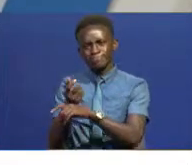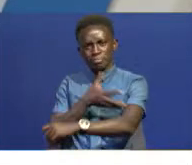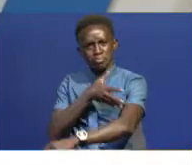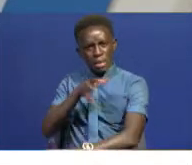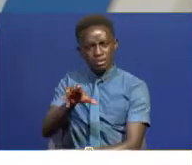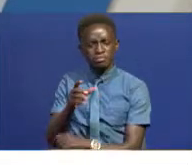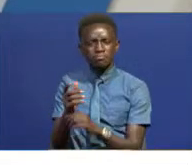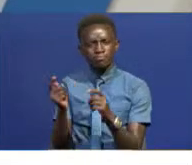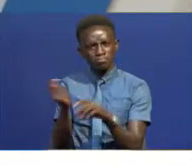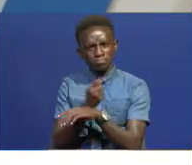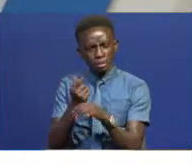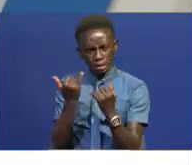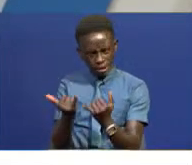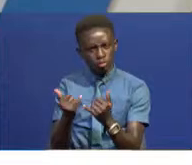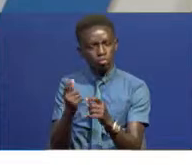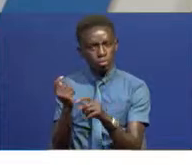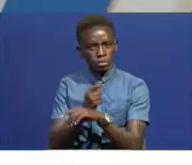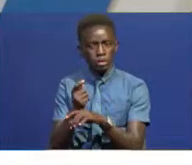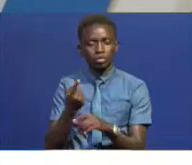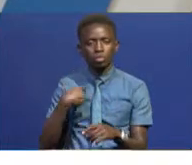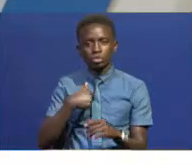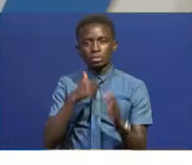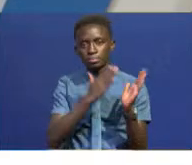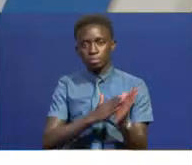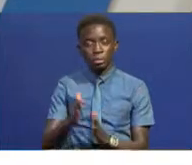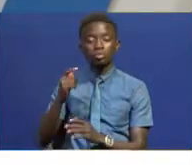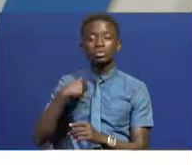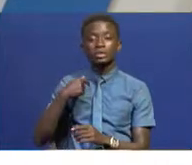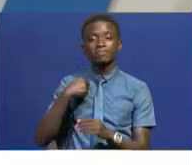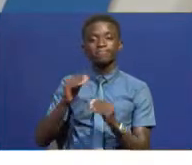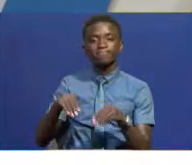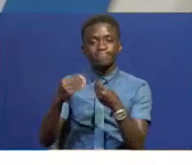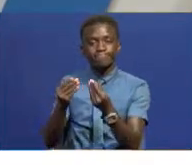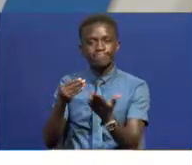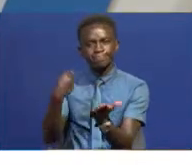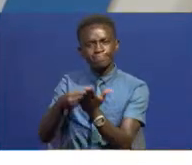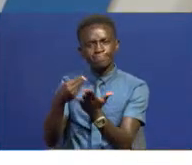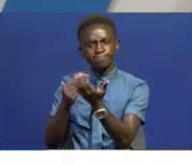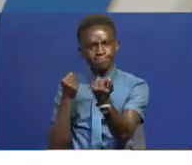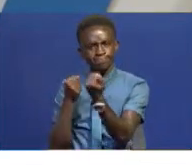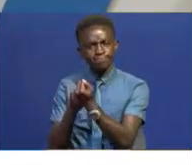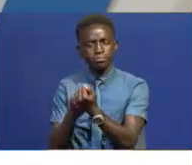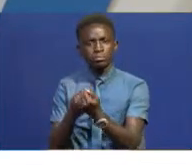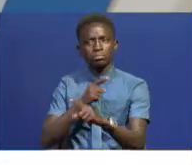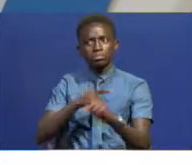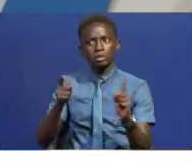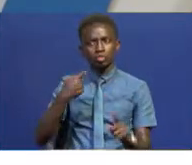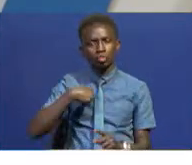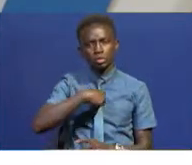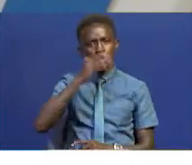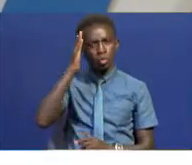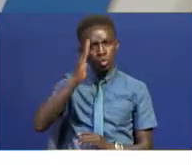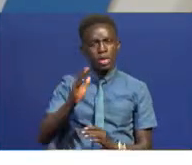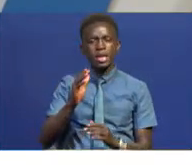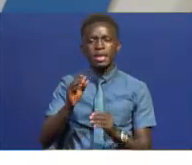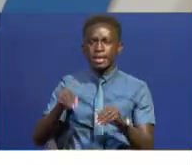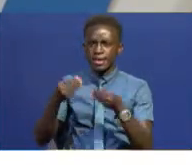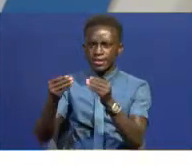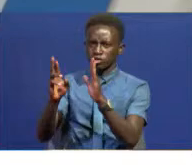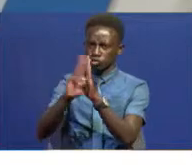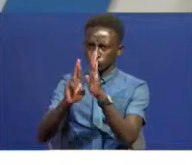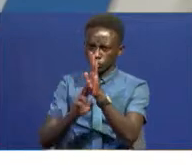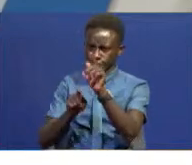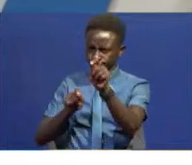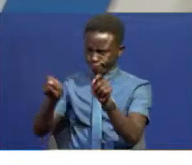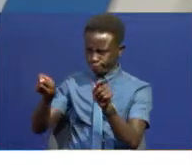also to provide some financial support to them. But more importantly, we will be able to regularize them such that their activities can